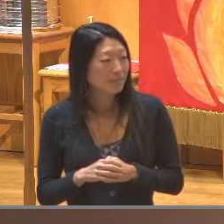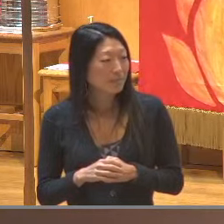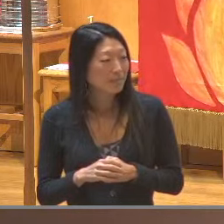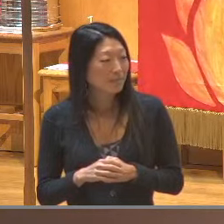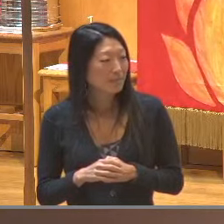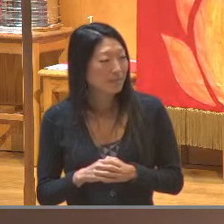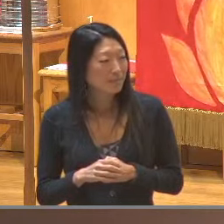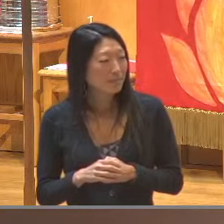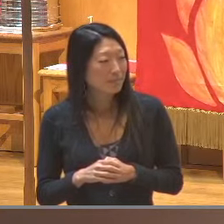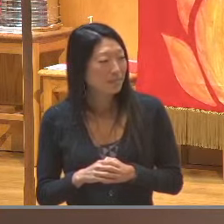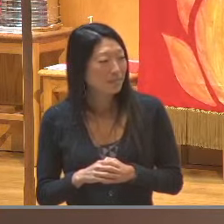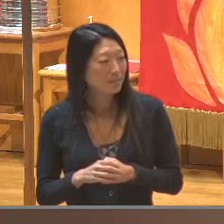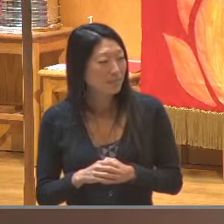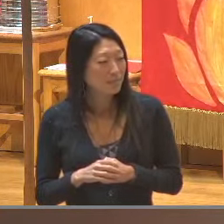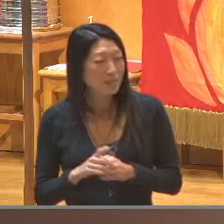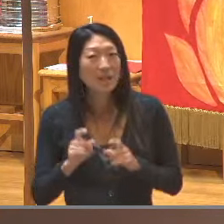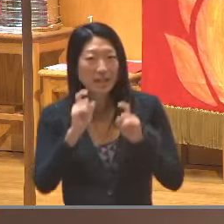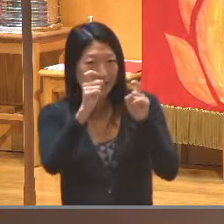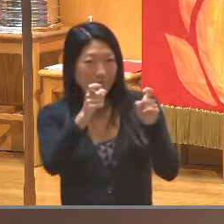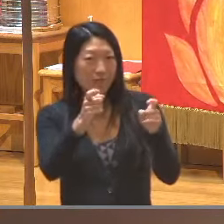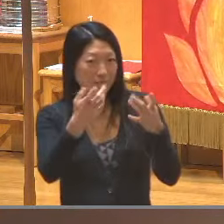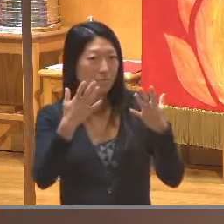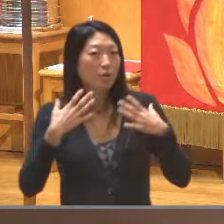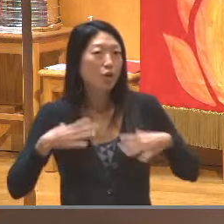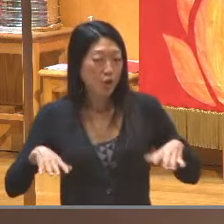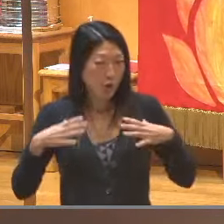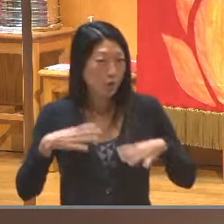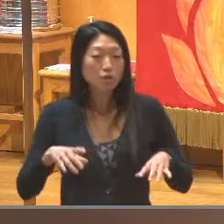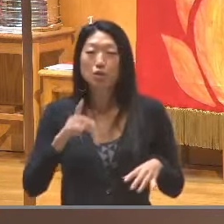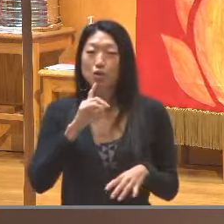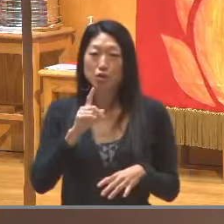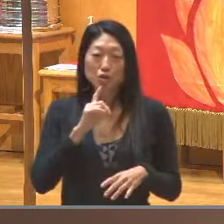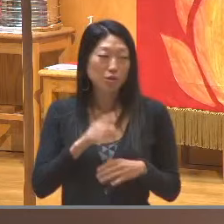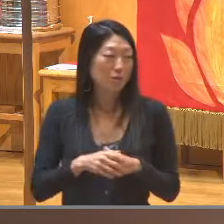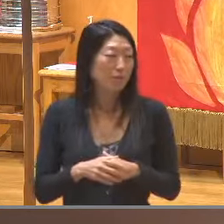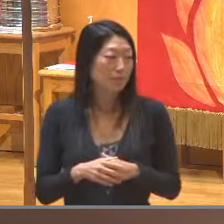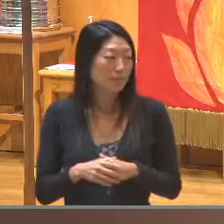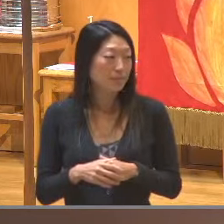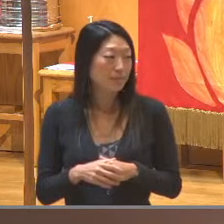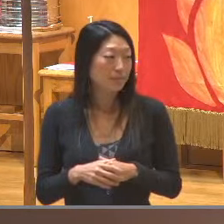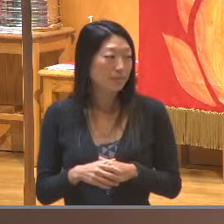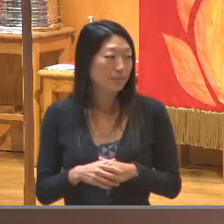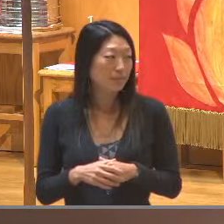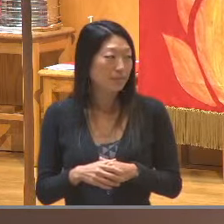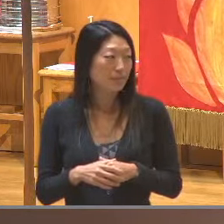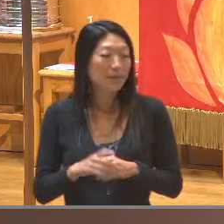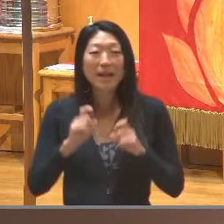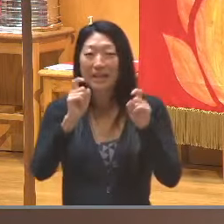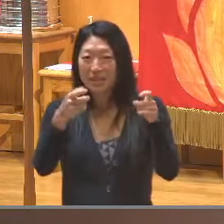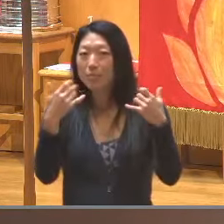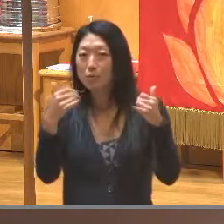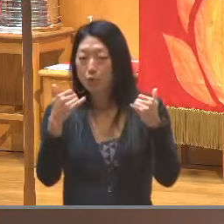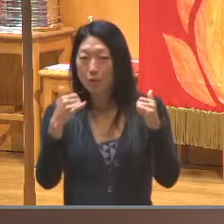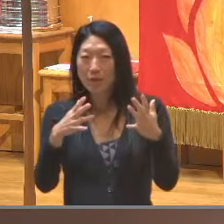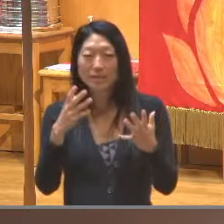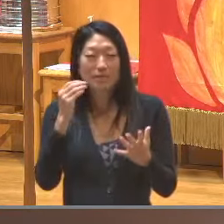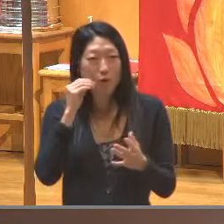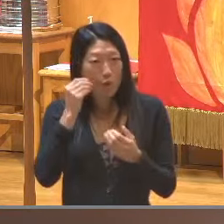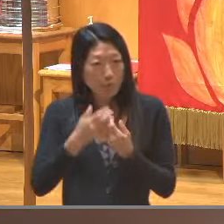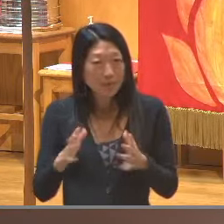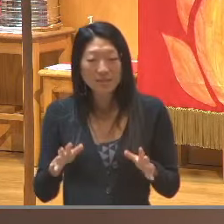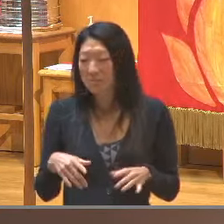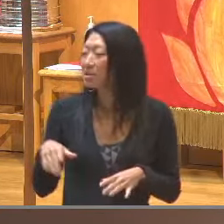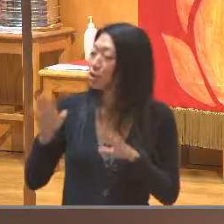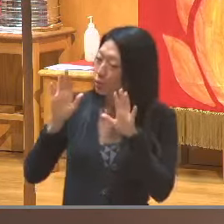I have one more. You could give away your clothes? Absolutely. What about, And giving your toys to the homeless, that's a great